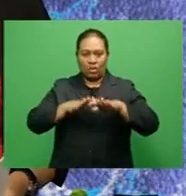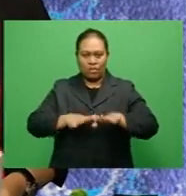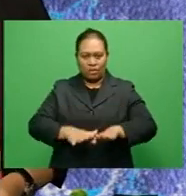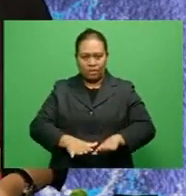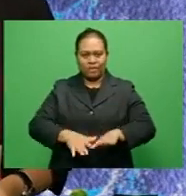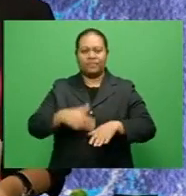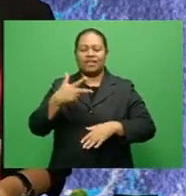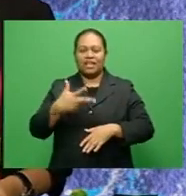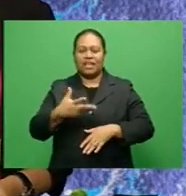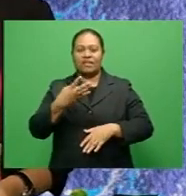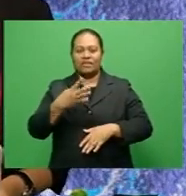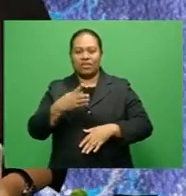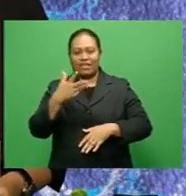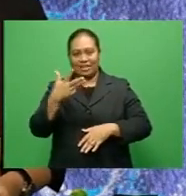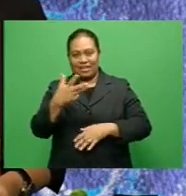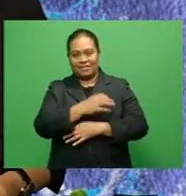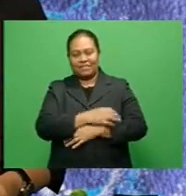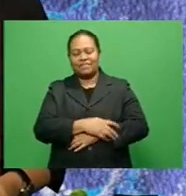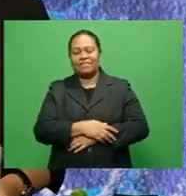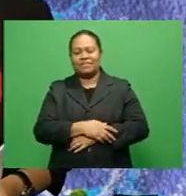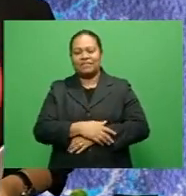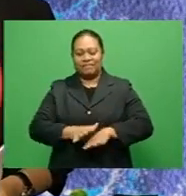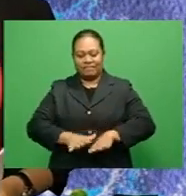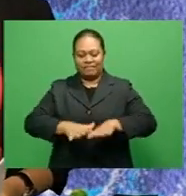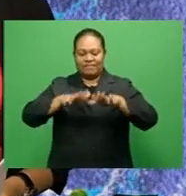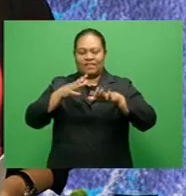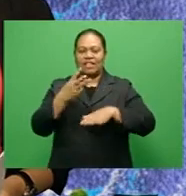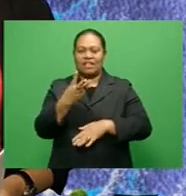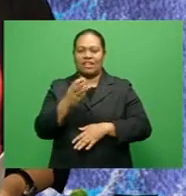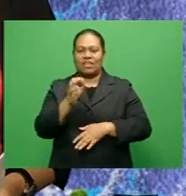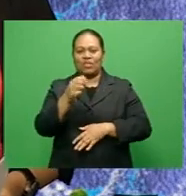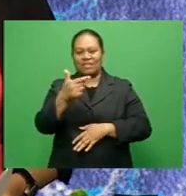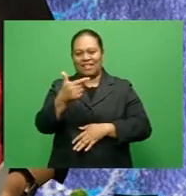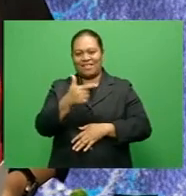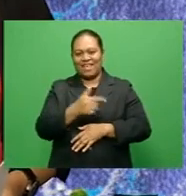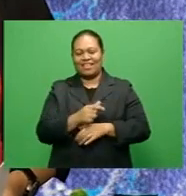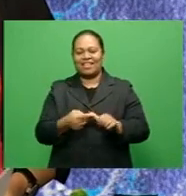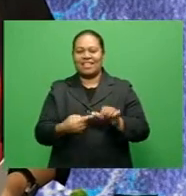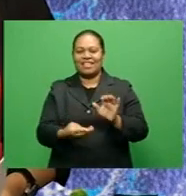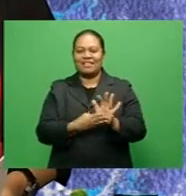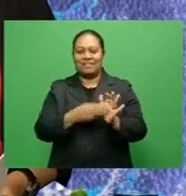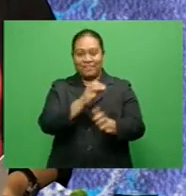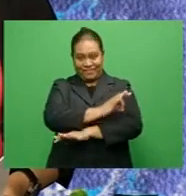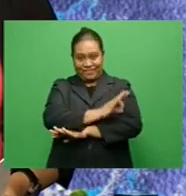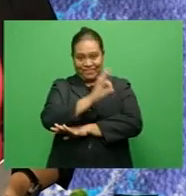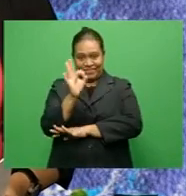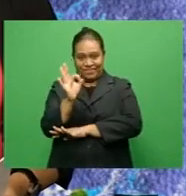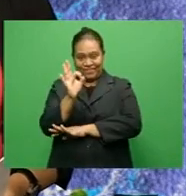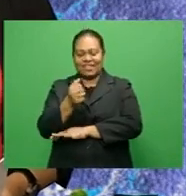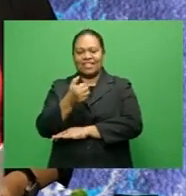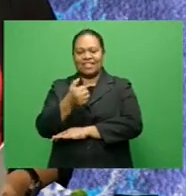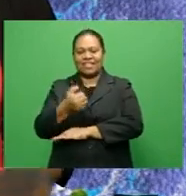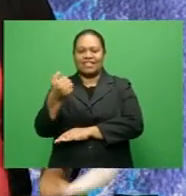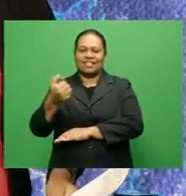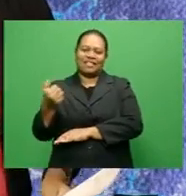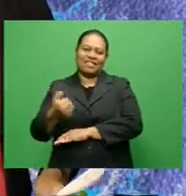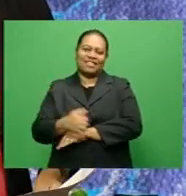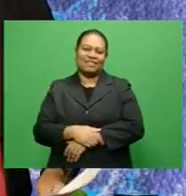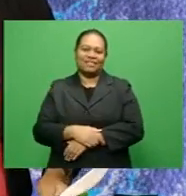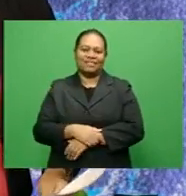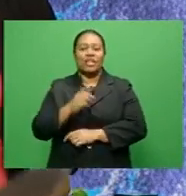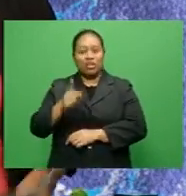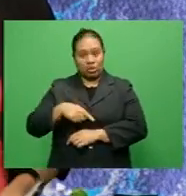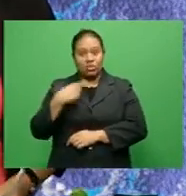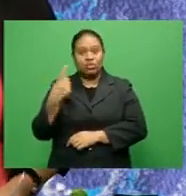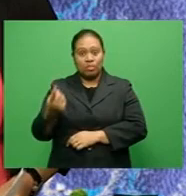at 8:49 p.m. with high tide at 3:07 a.m. Sunrise at 6:16. For